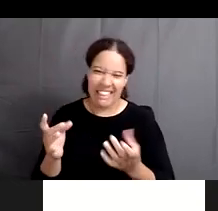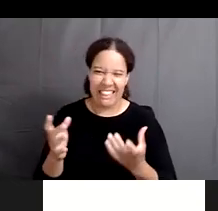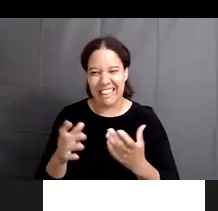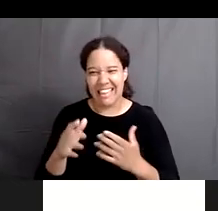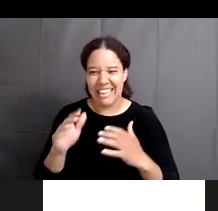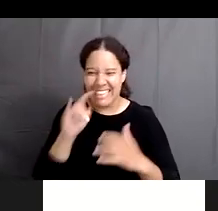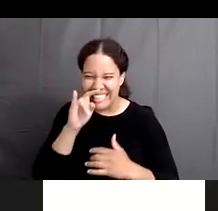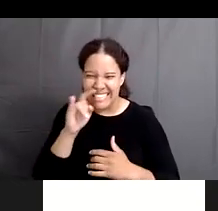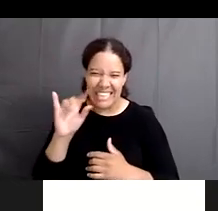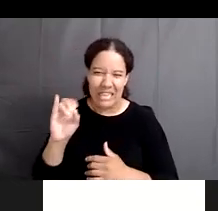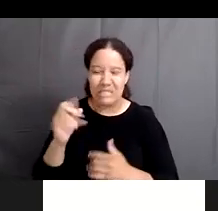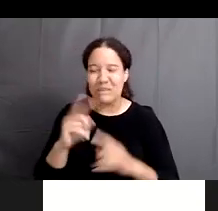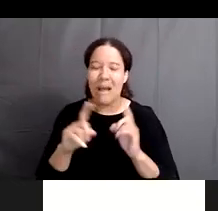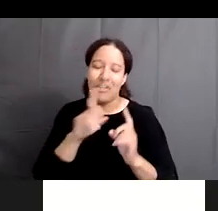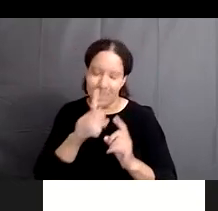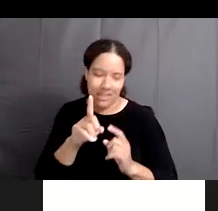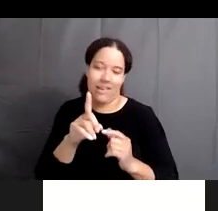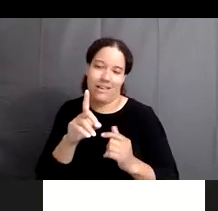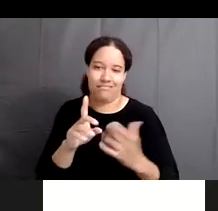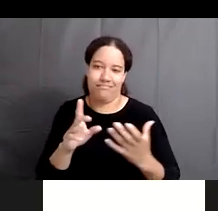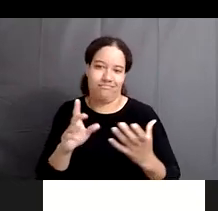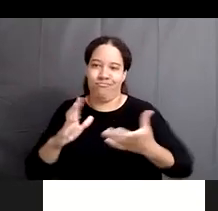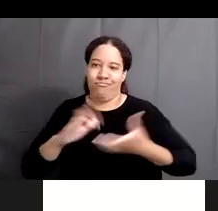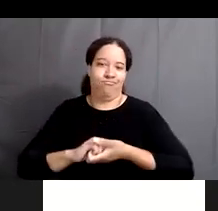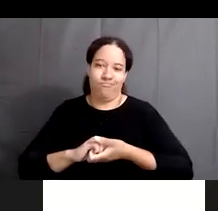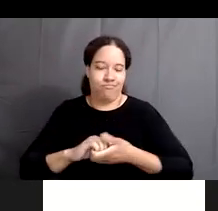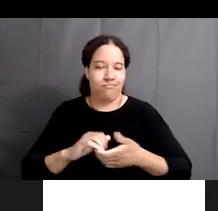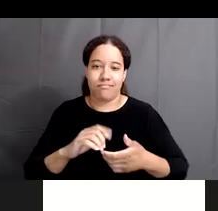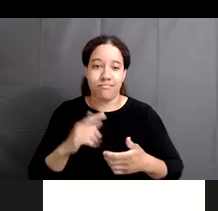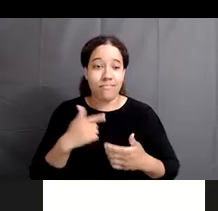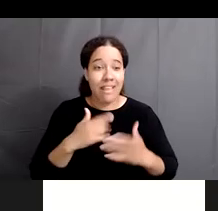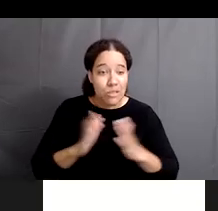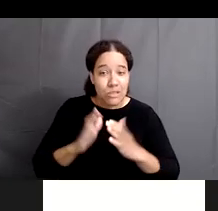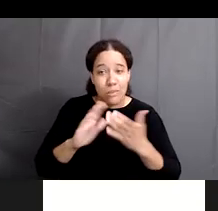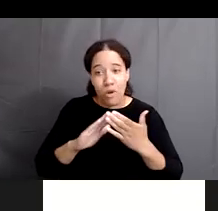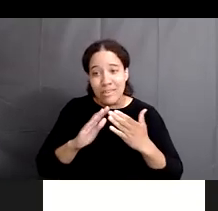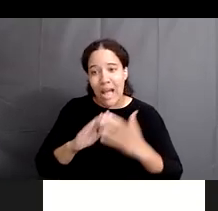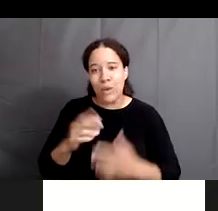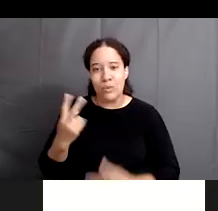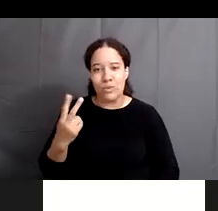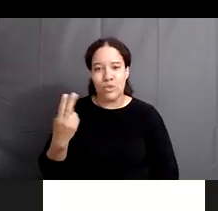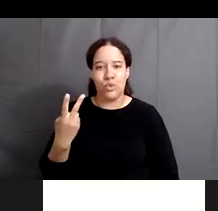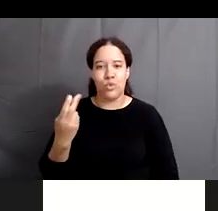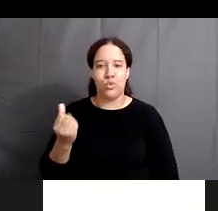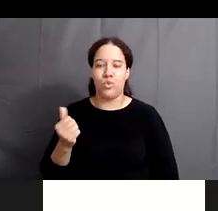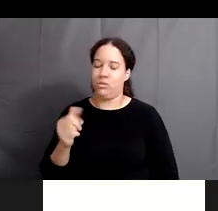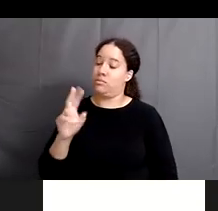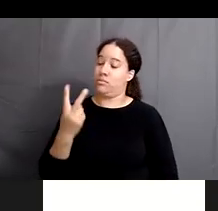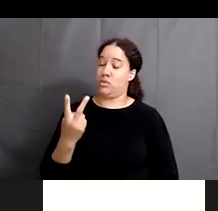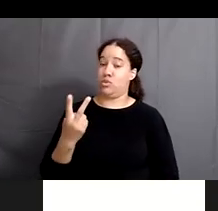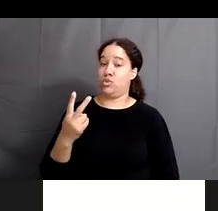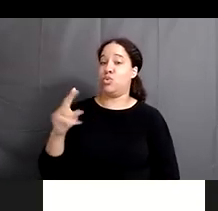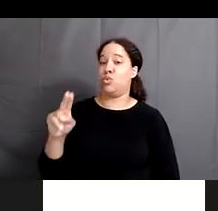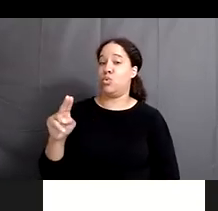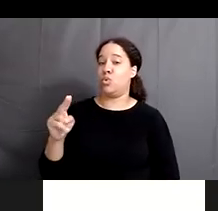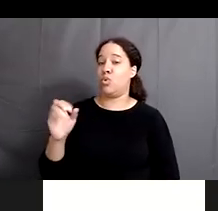creating jobs. And in this little town of Two Harbors, we've been able to create 23 jobs just in Two Harbors.